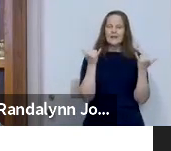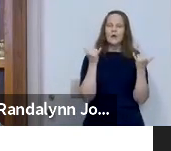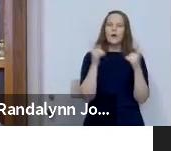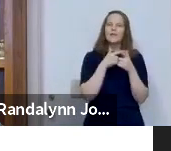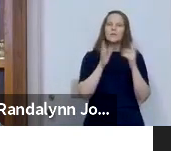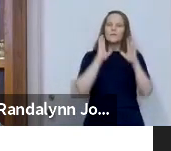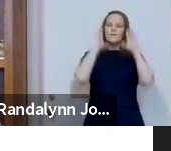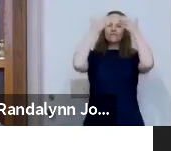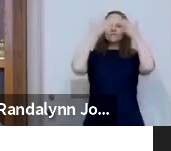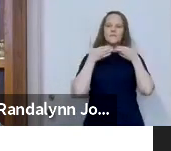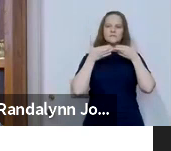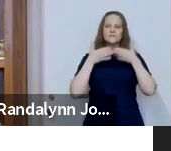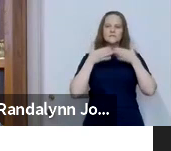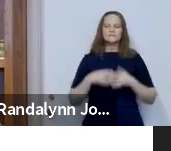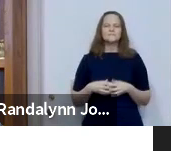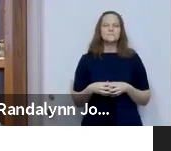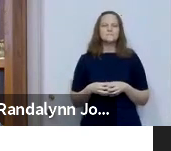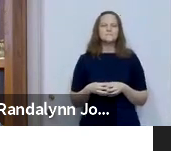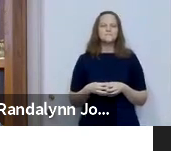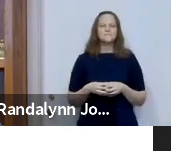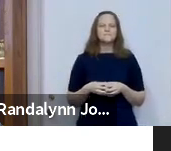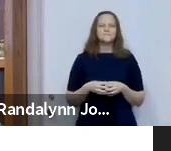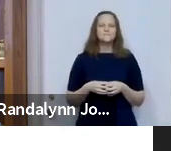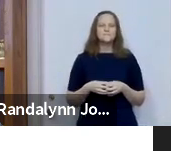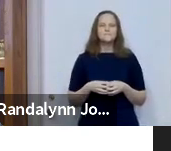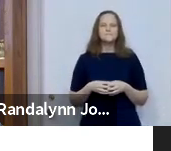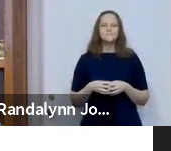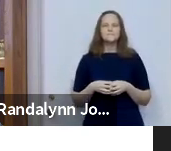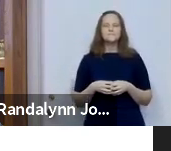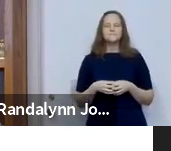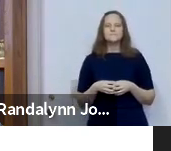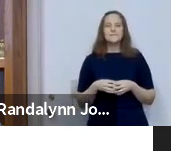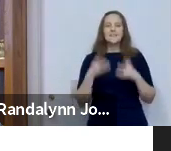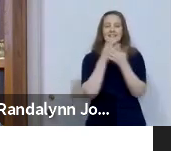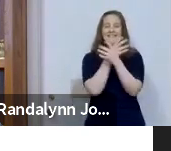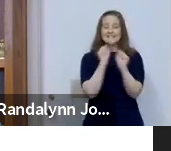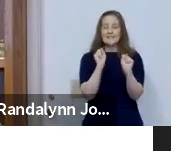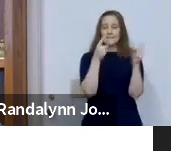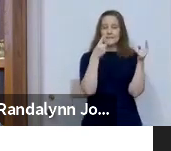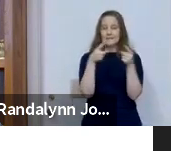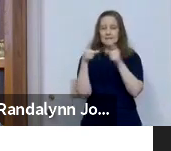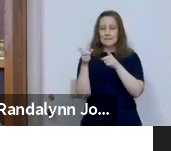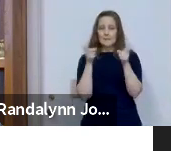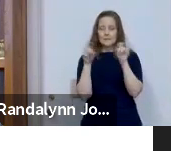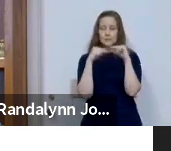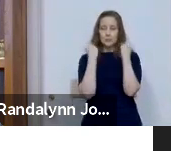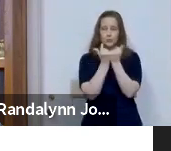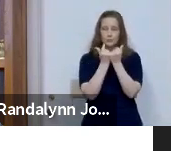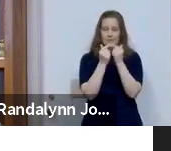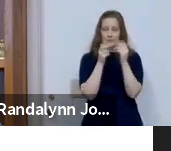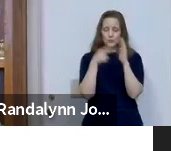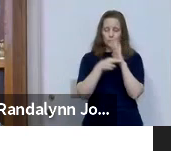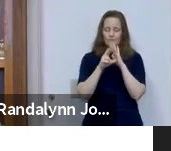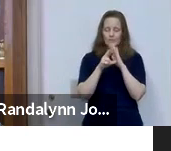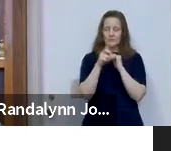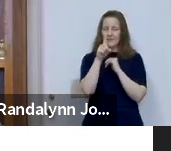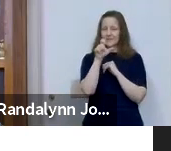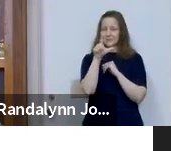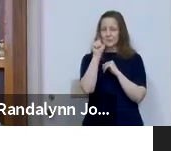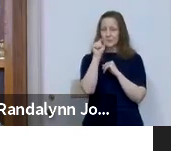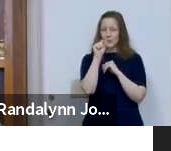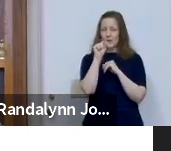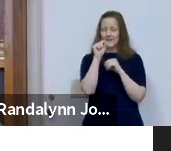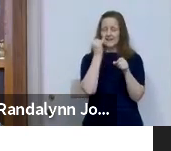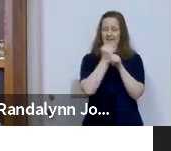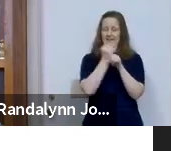coverings. So our Safety and Incident Management Group has reviewed over 120 campus reopening plans.